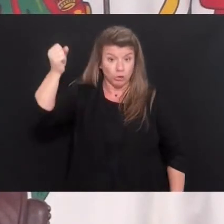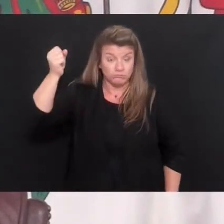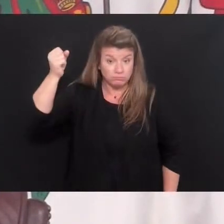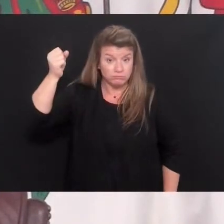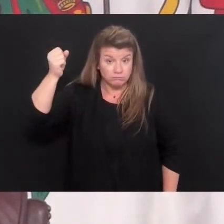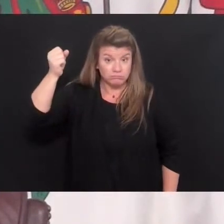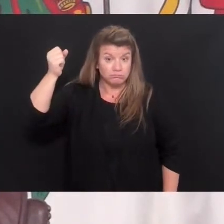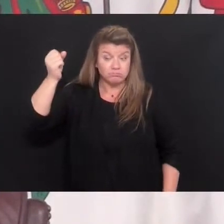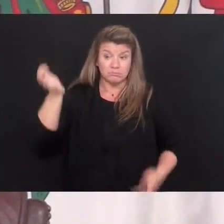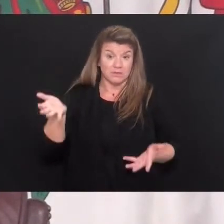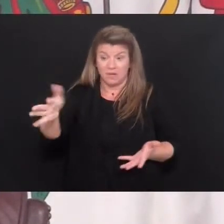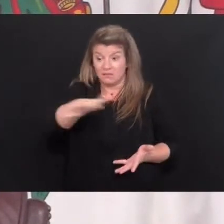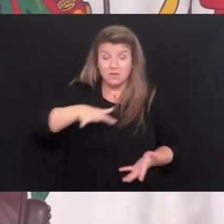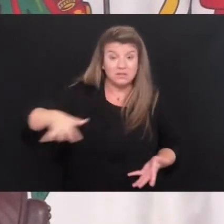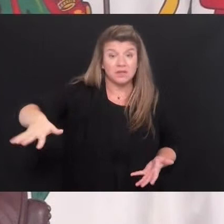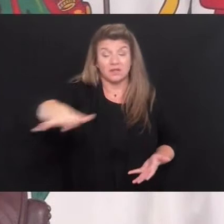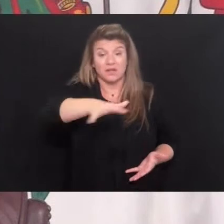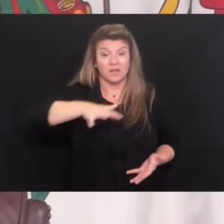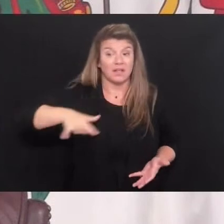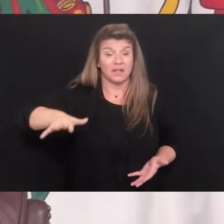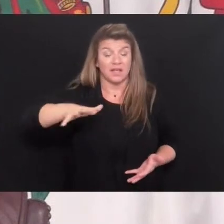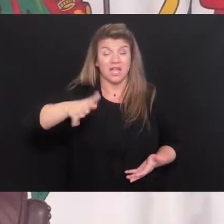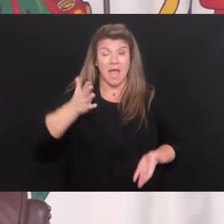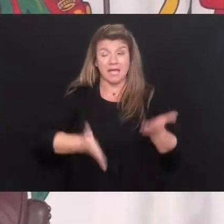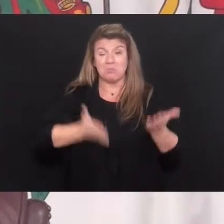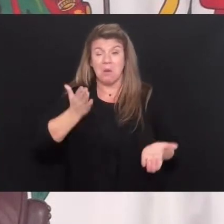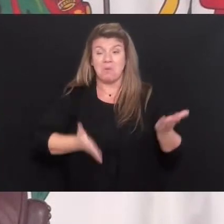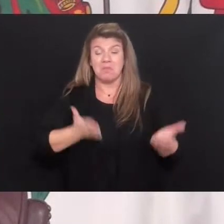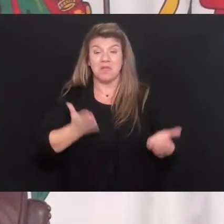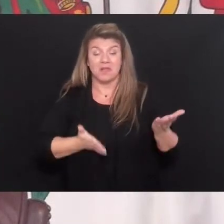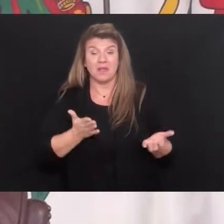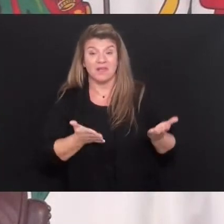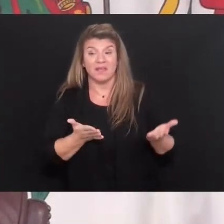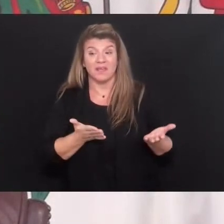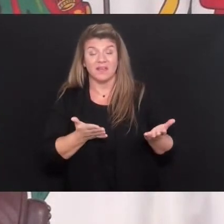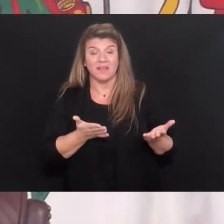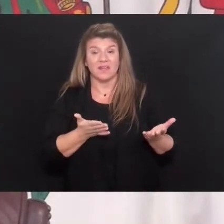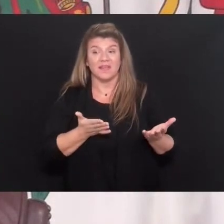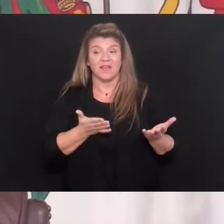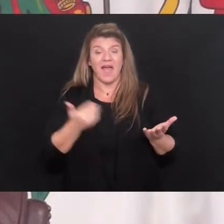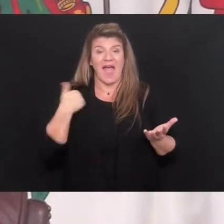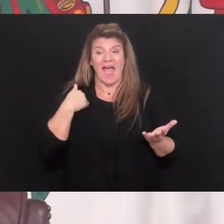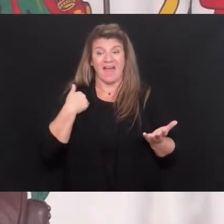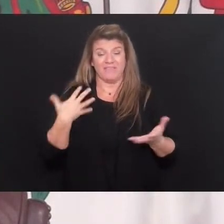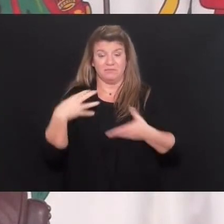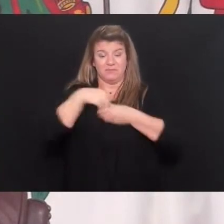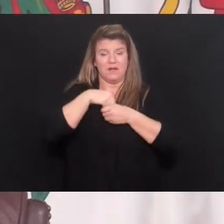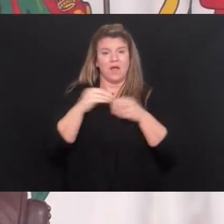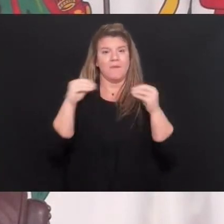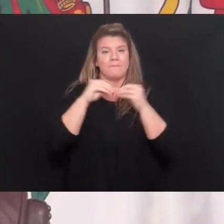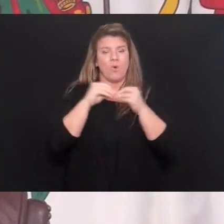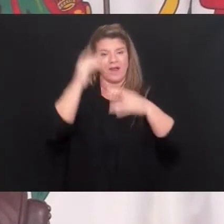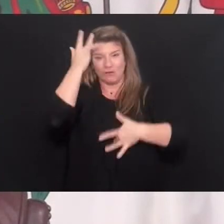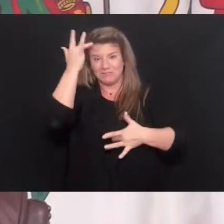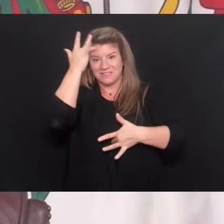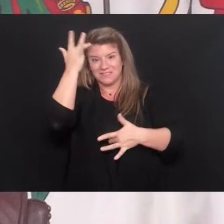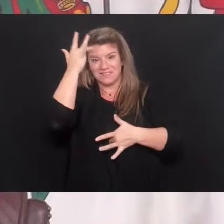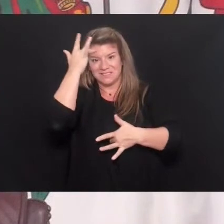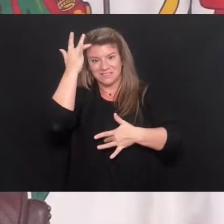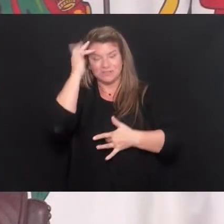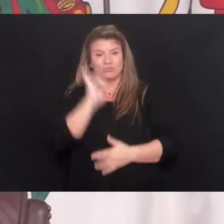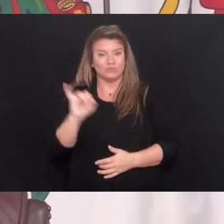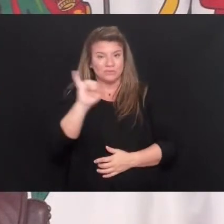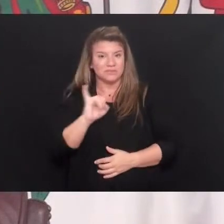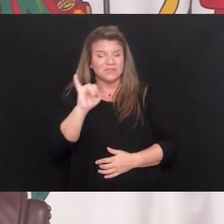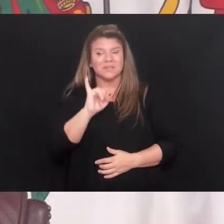and the general public in West Virginia is probably carrying with them more chronic illnesses, you know,